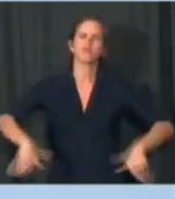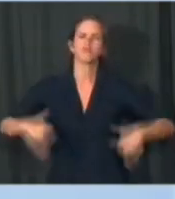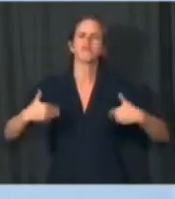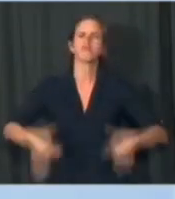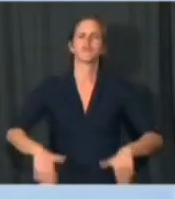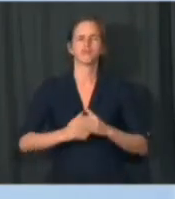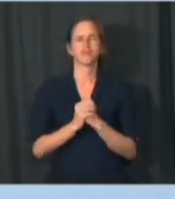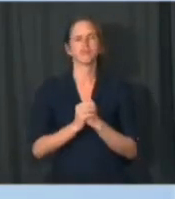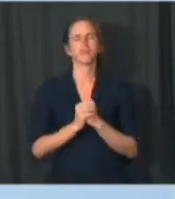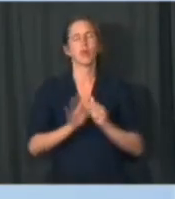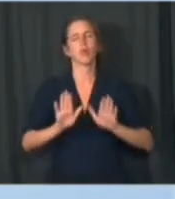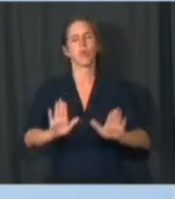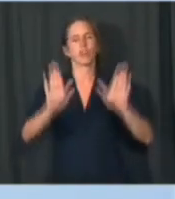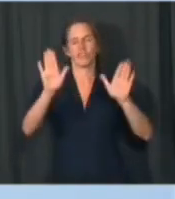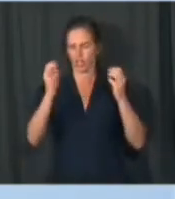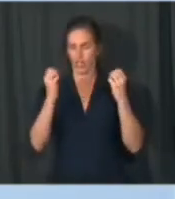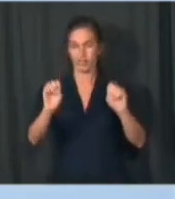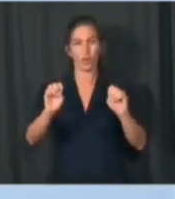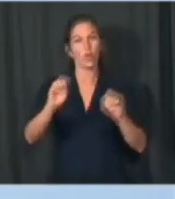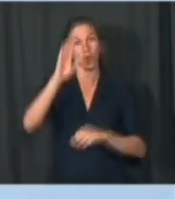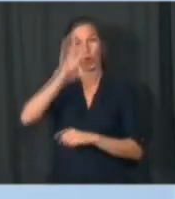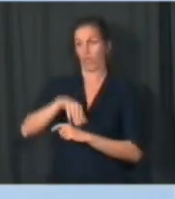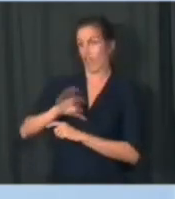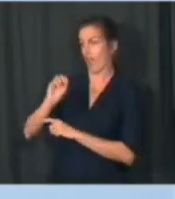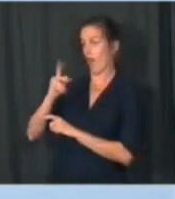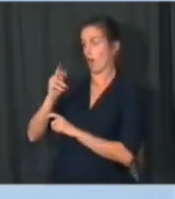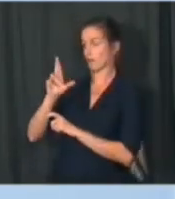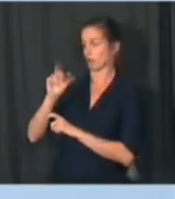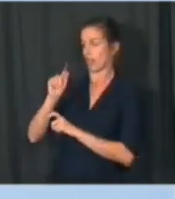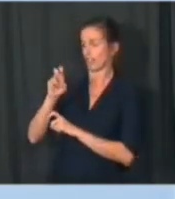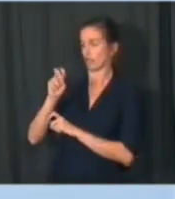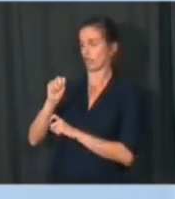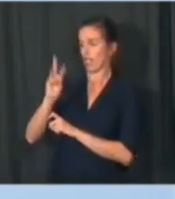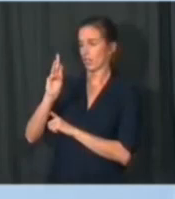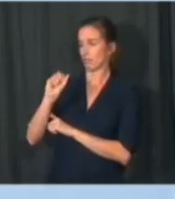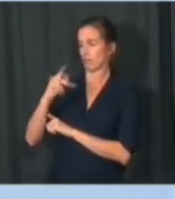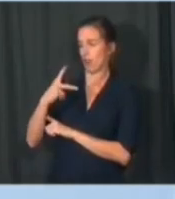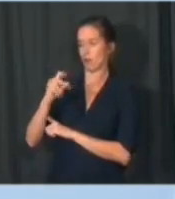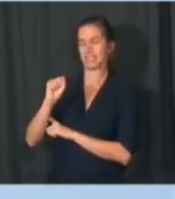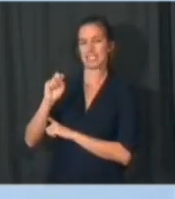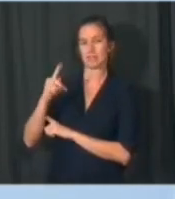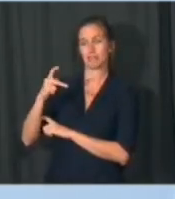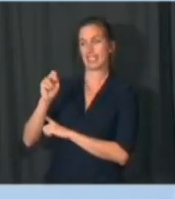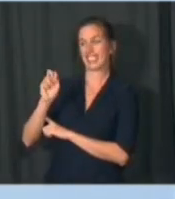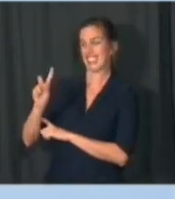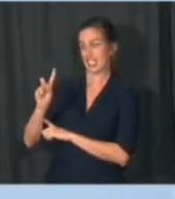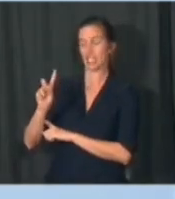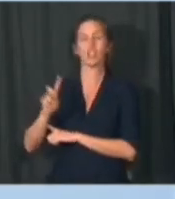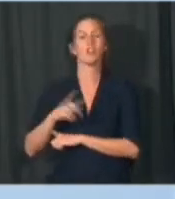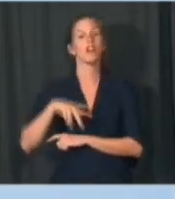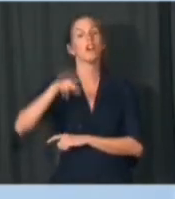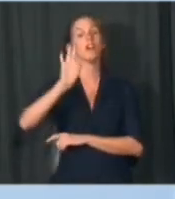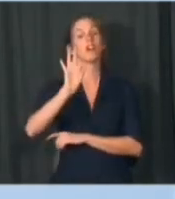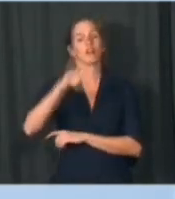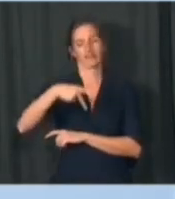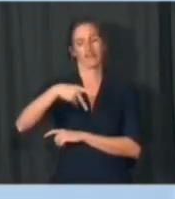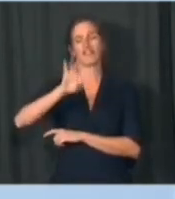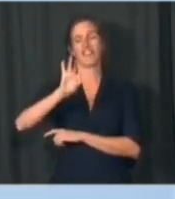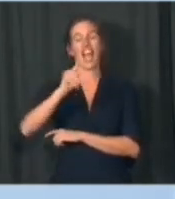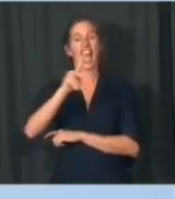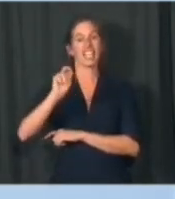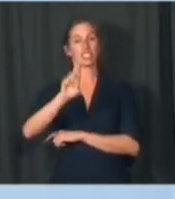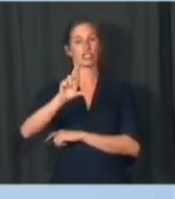As a result of Operation Warp Speed, Pfizer announced on Monday that its China virus vaccine is more than